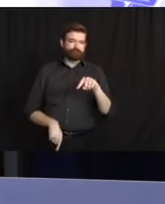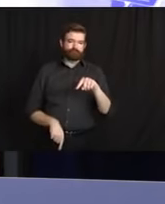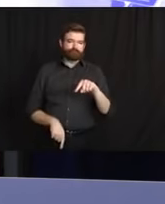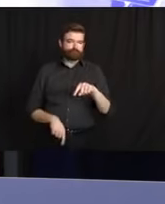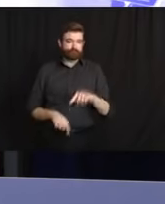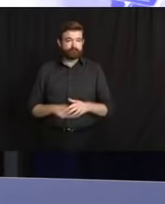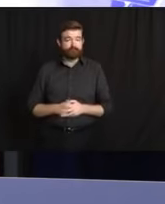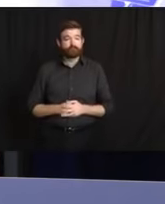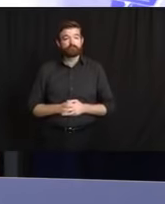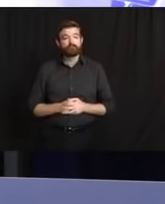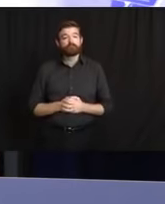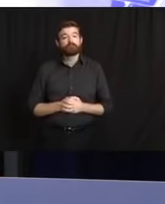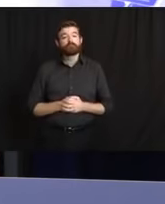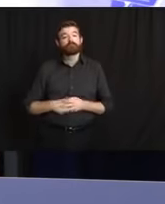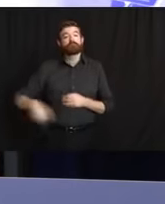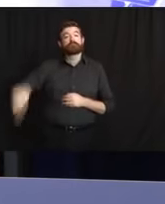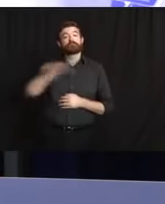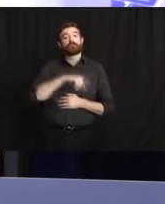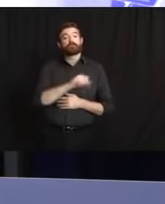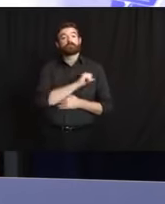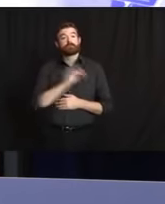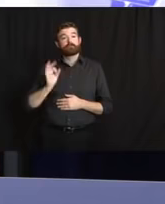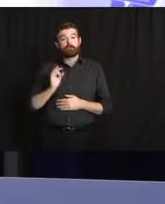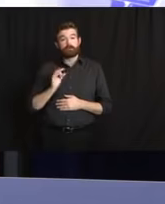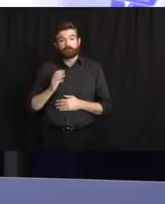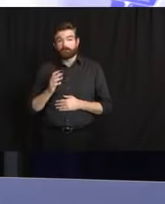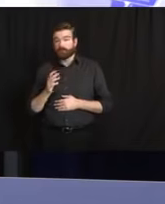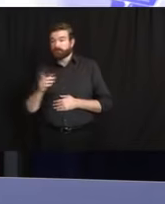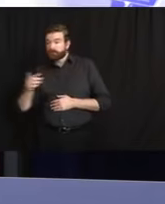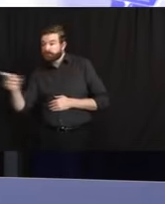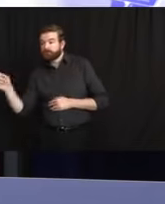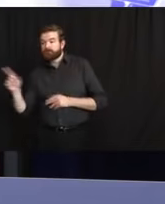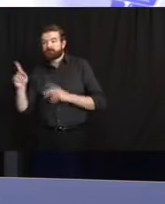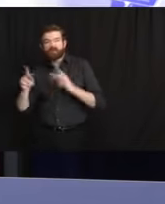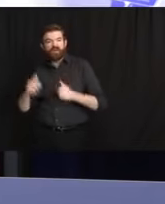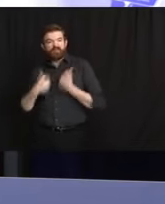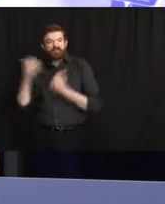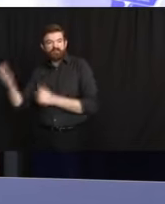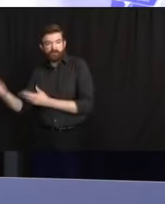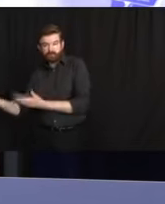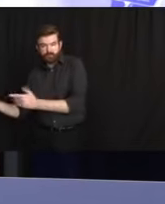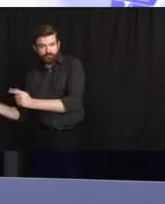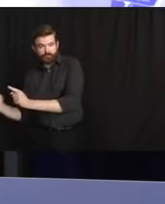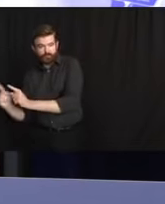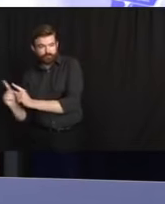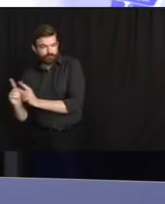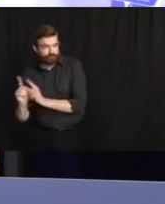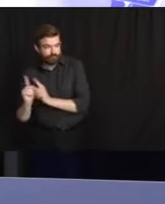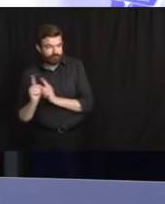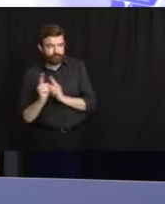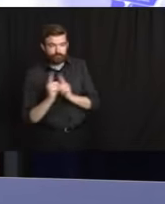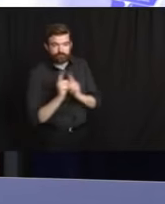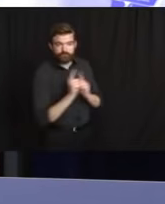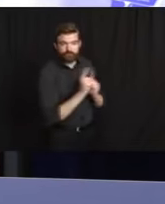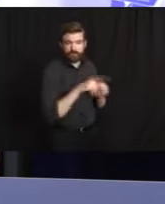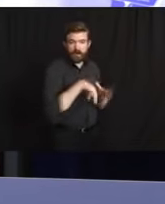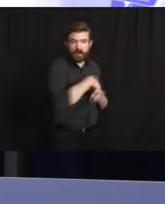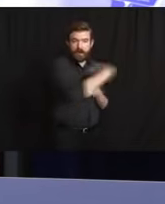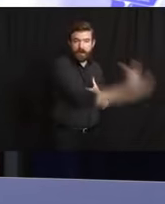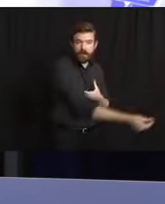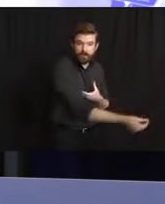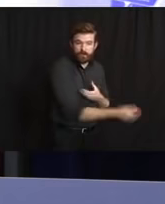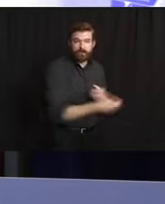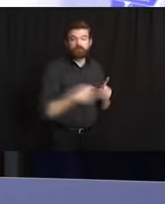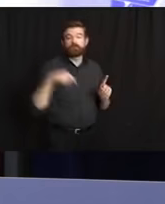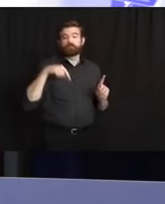are transporting the residents outdoors, they cannot be moved through any space where either positive or suspected COVID